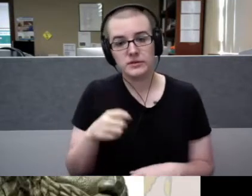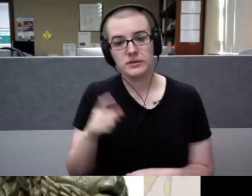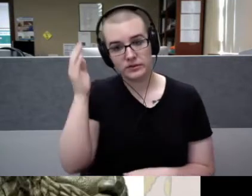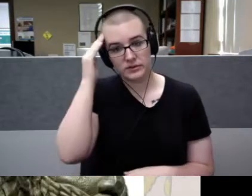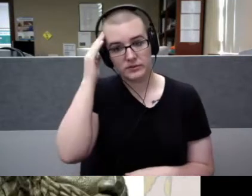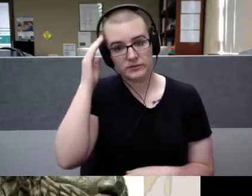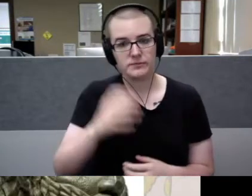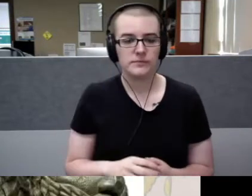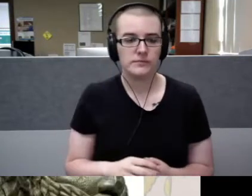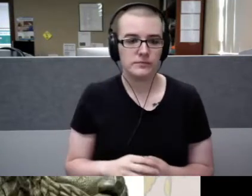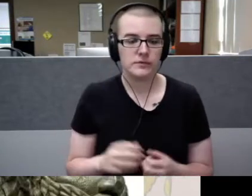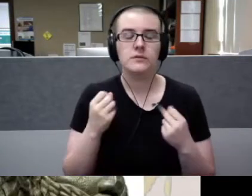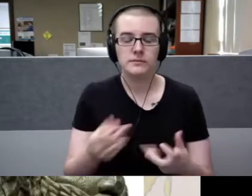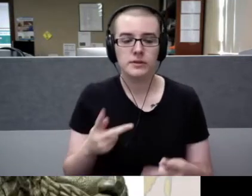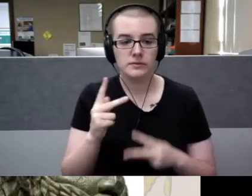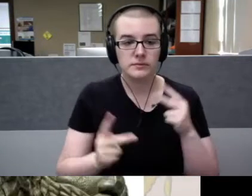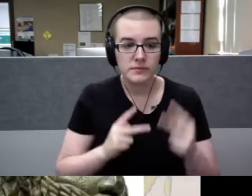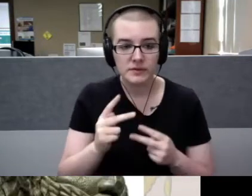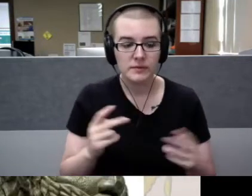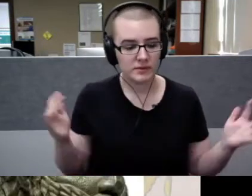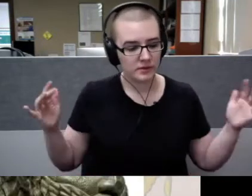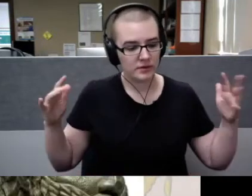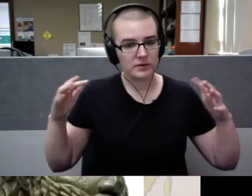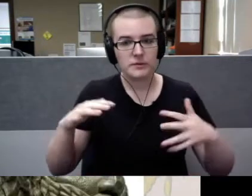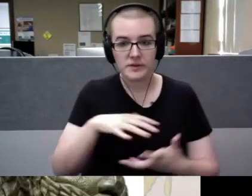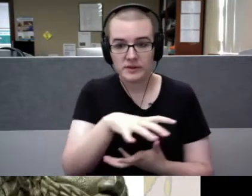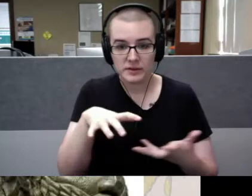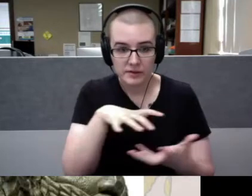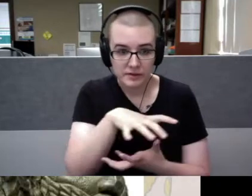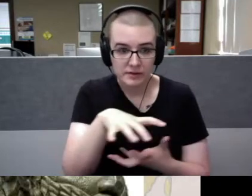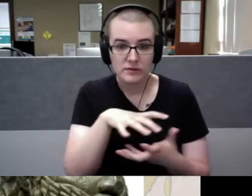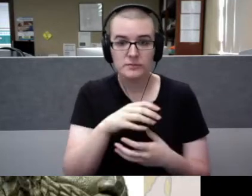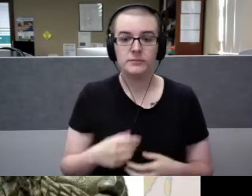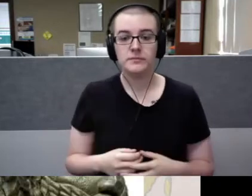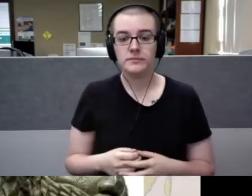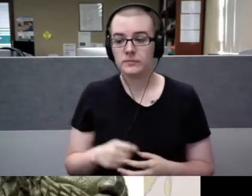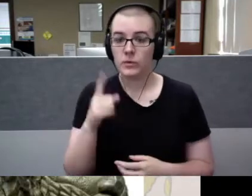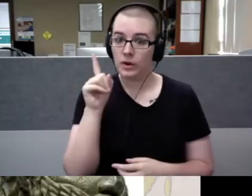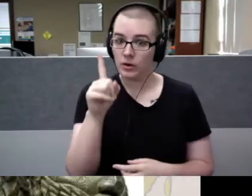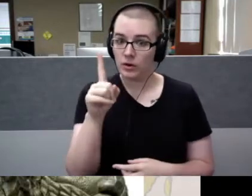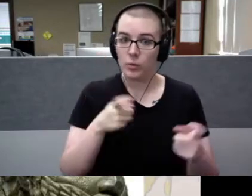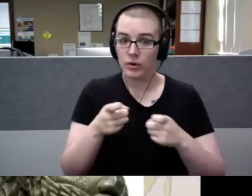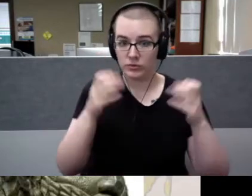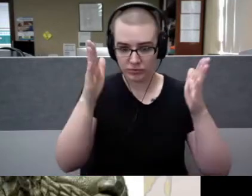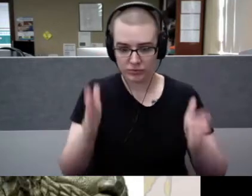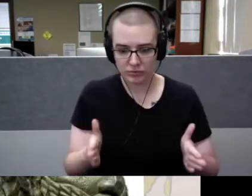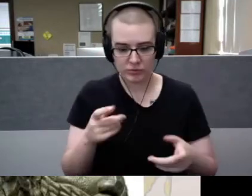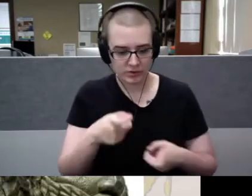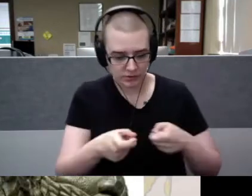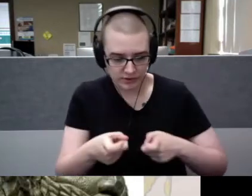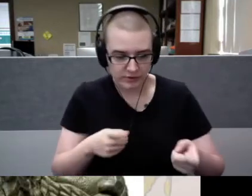one kingdom, but several of them together under the control of one ruler. And that can happen peacefully. That could